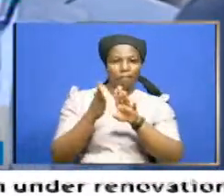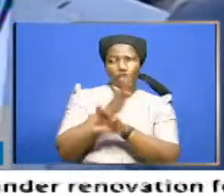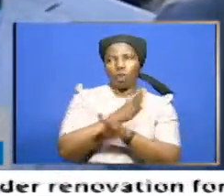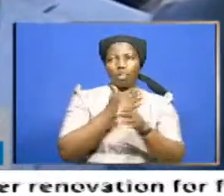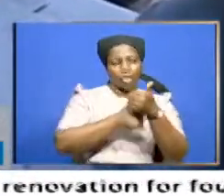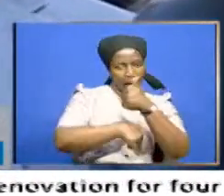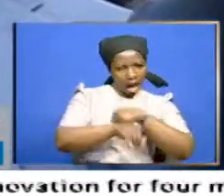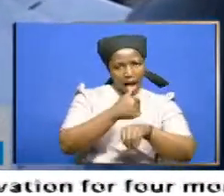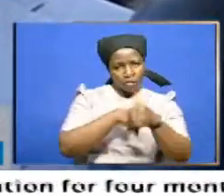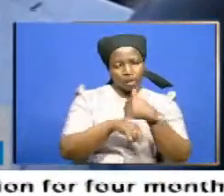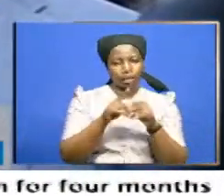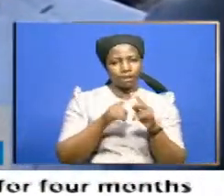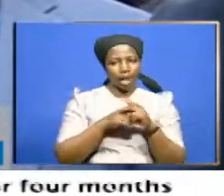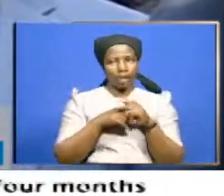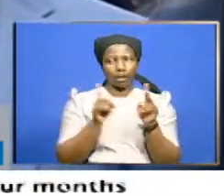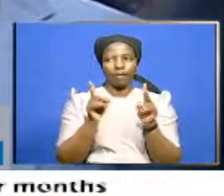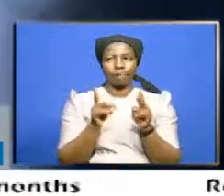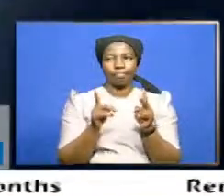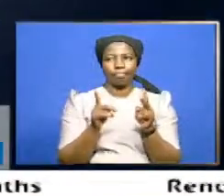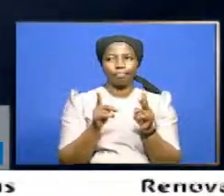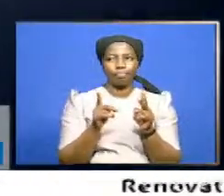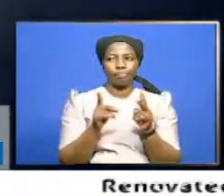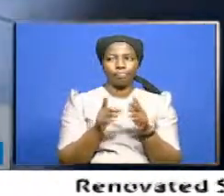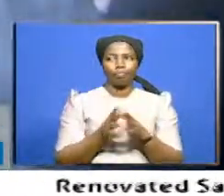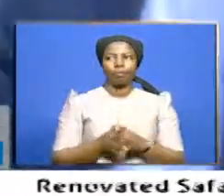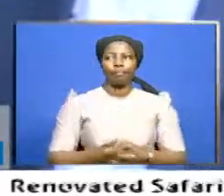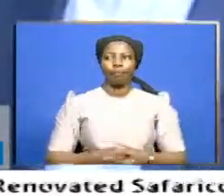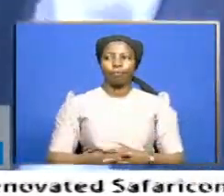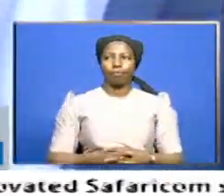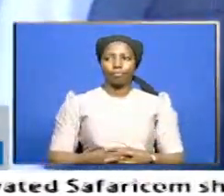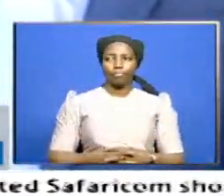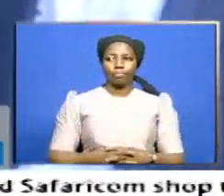exercise commences.